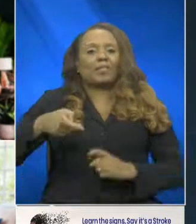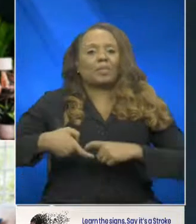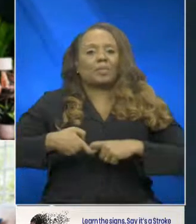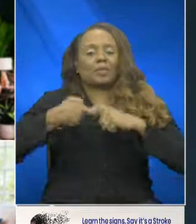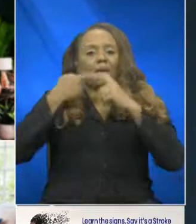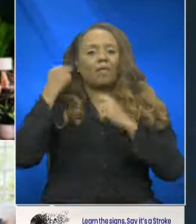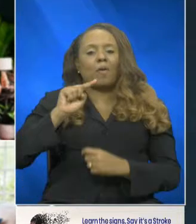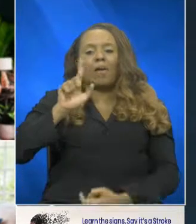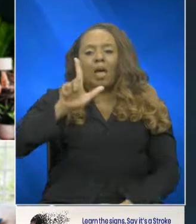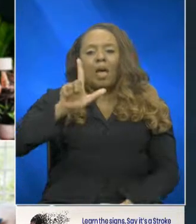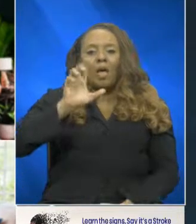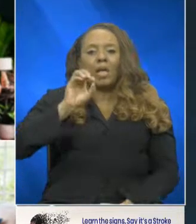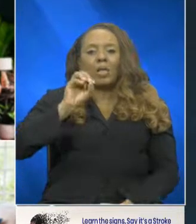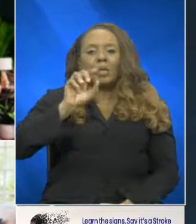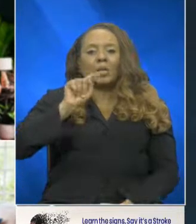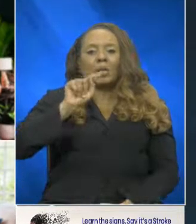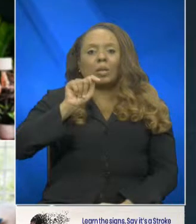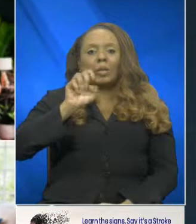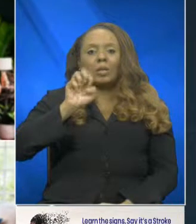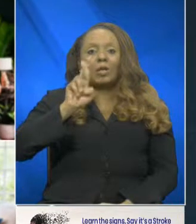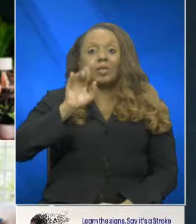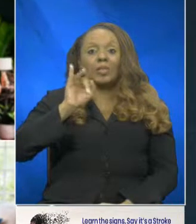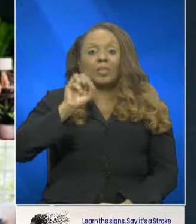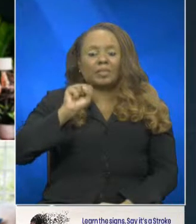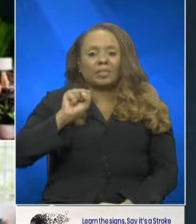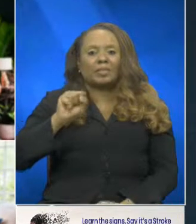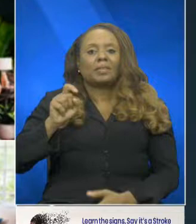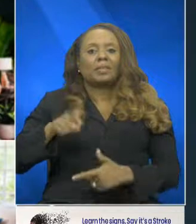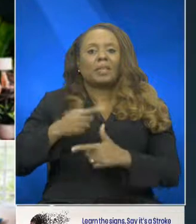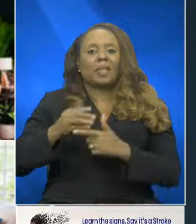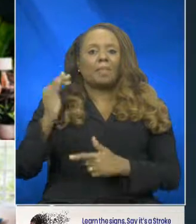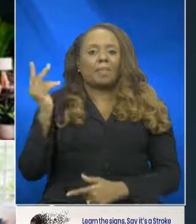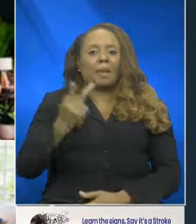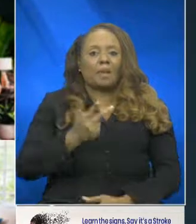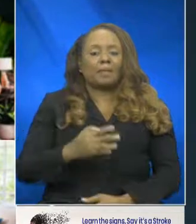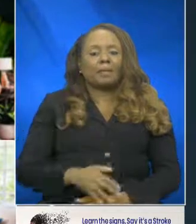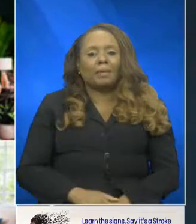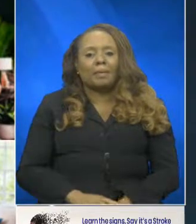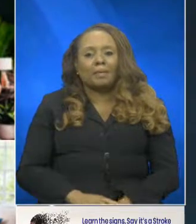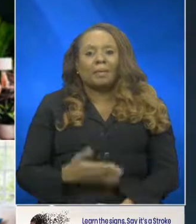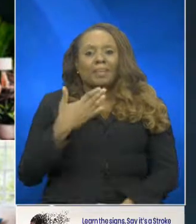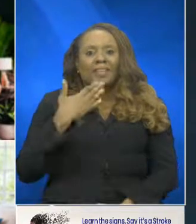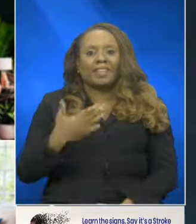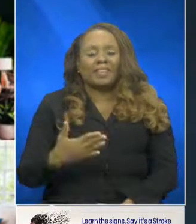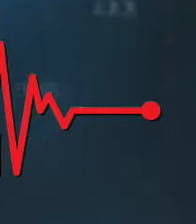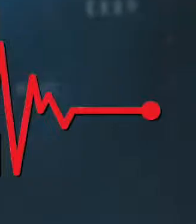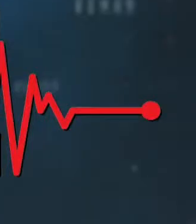for lotteries, and then we'll be back. Thank you.